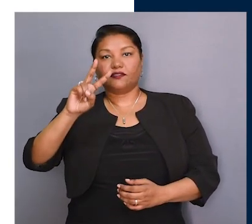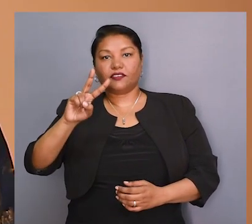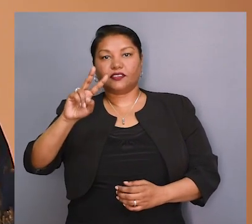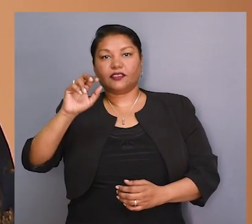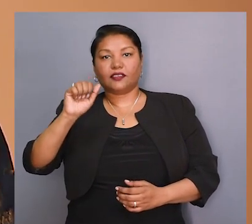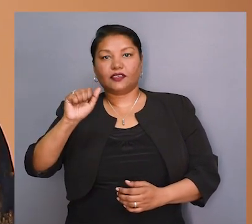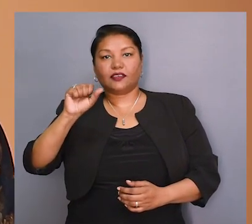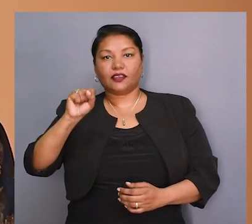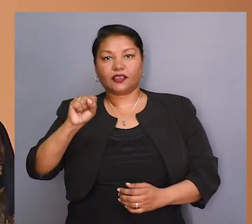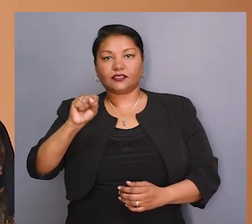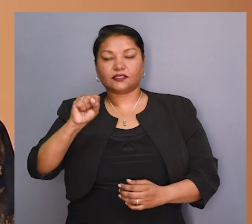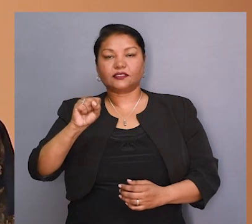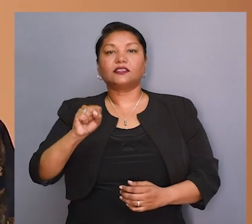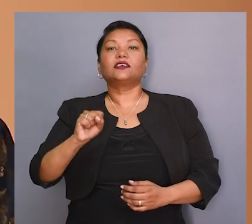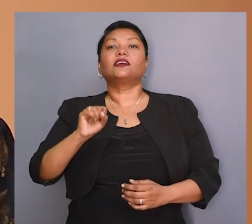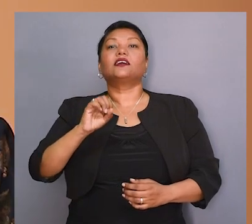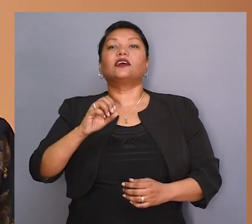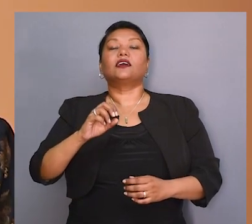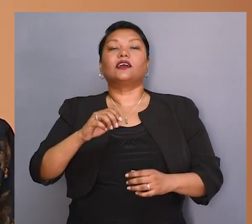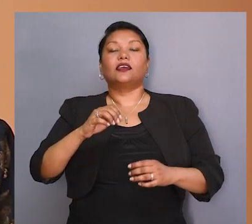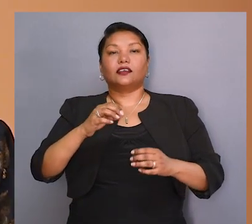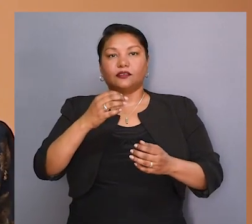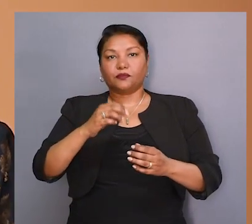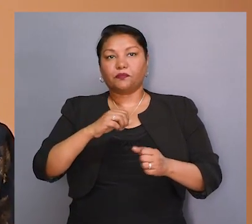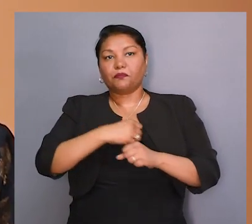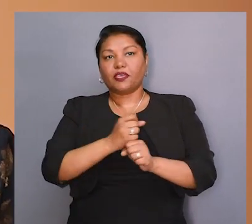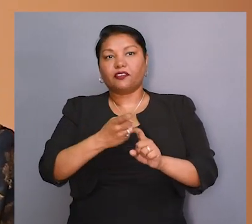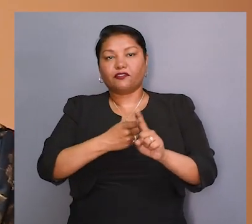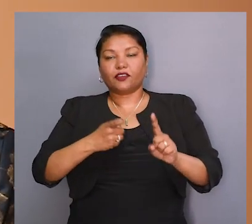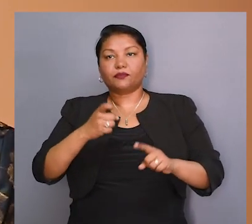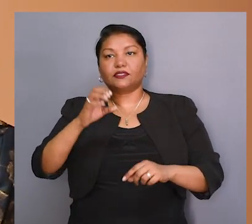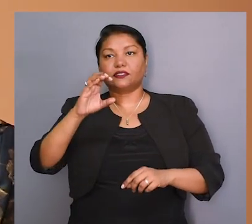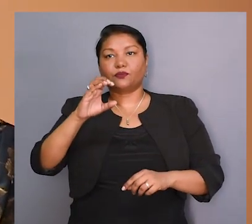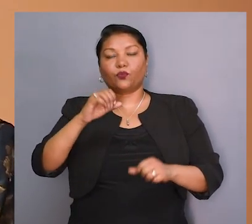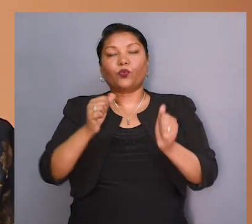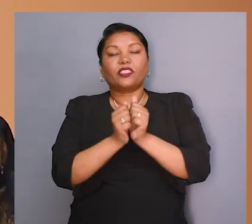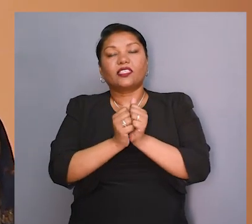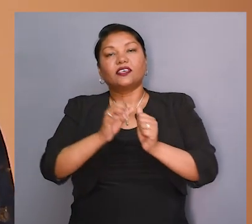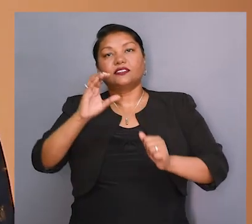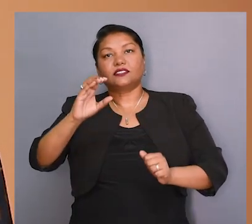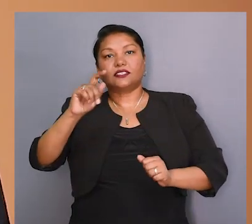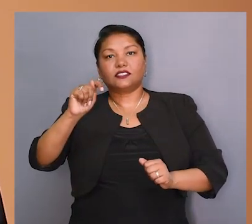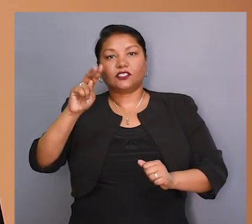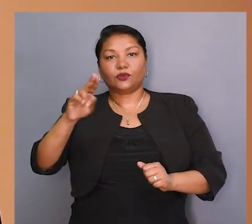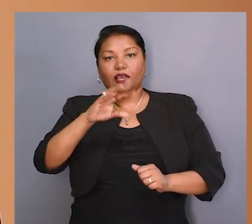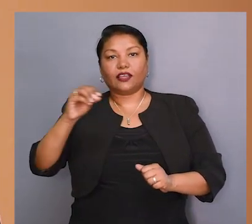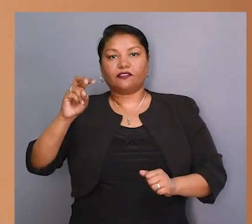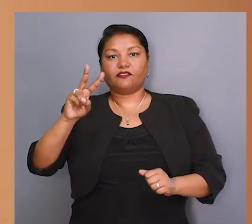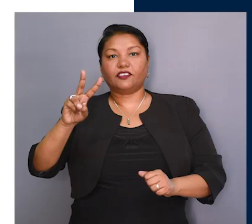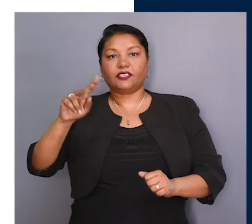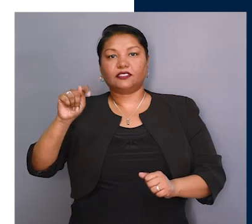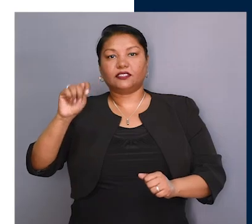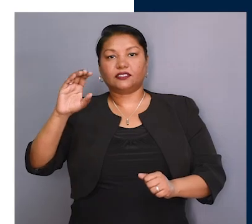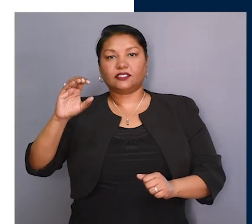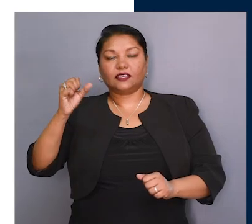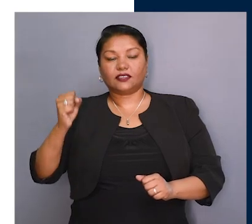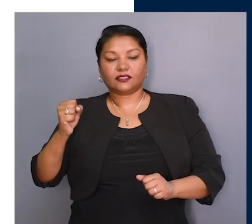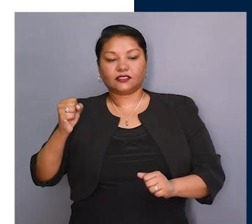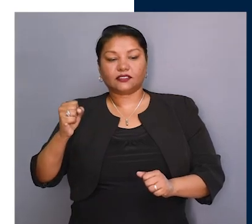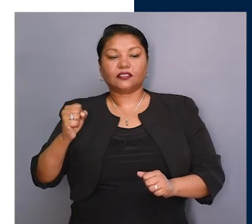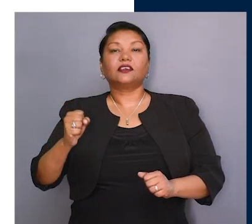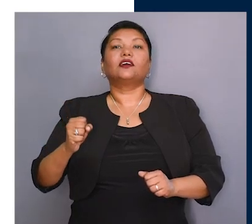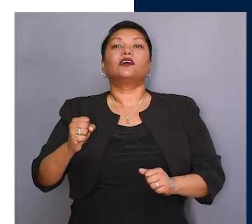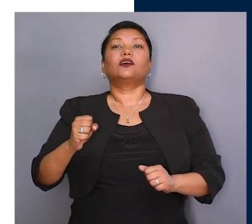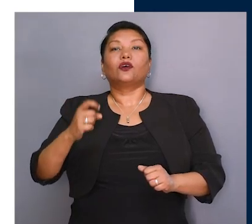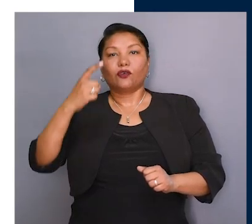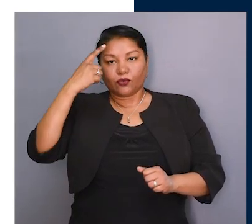a collaboration between the CTU and VTC Secure, a global leader in communication access